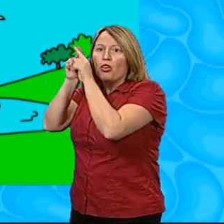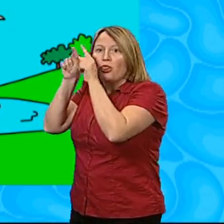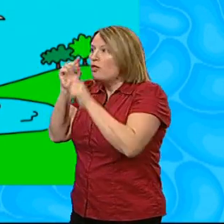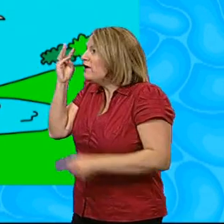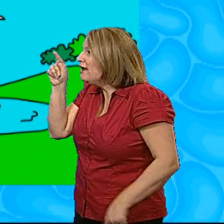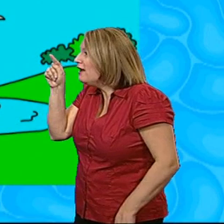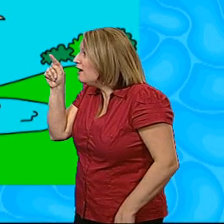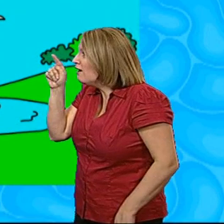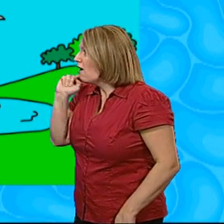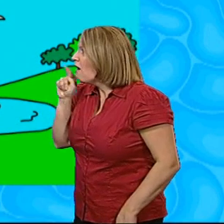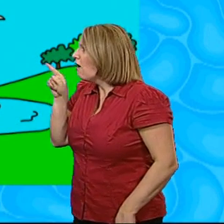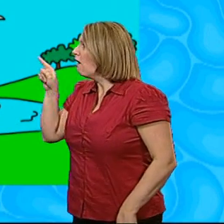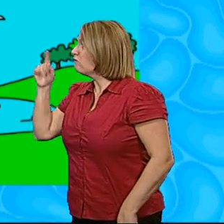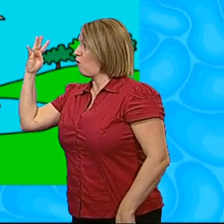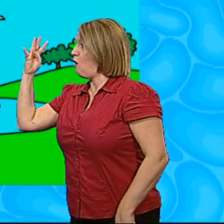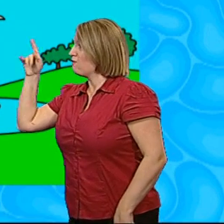three,